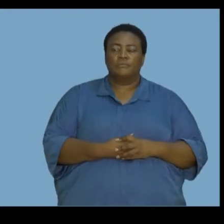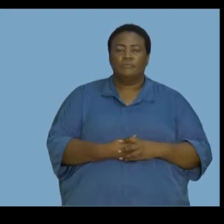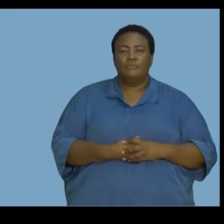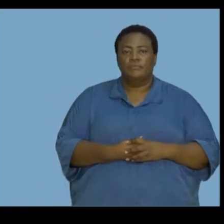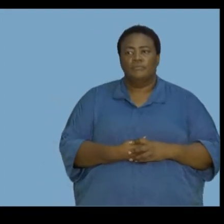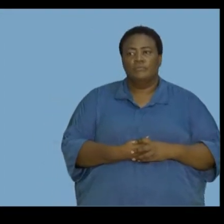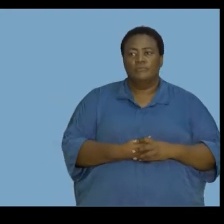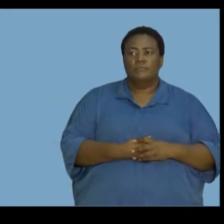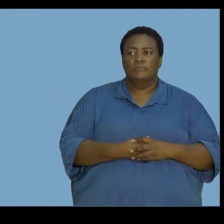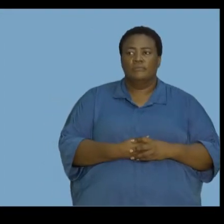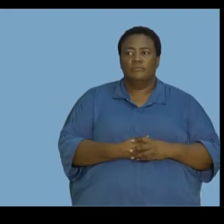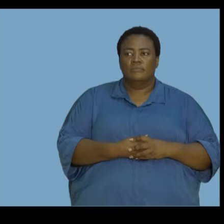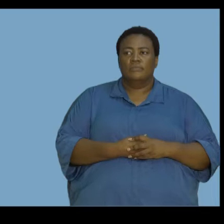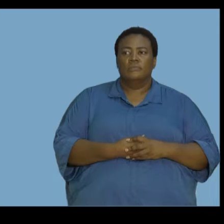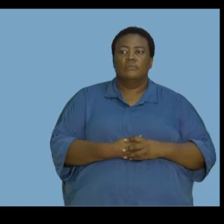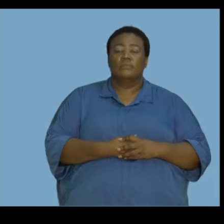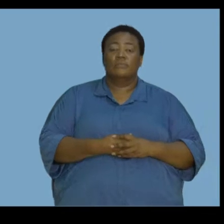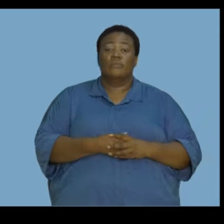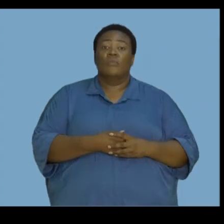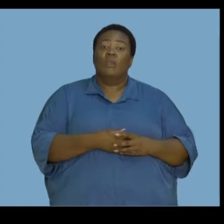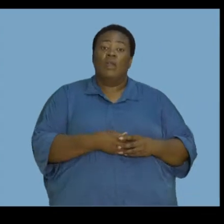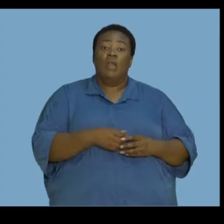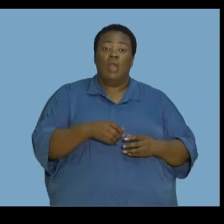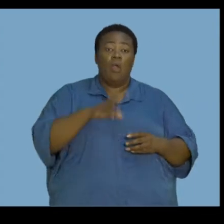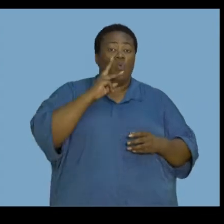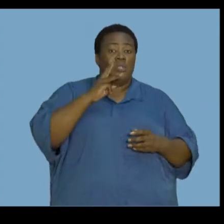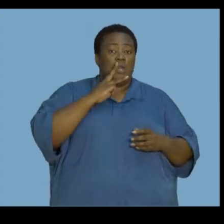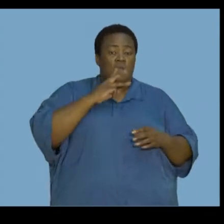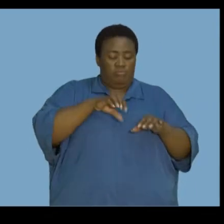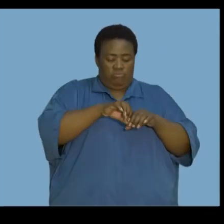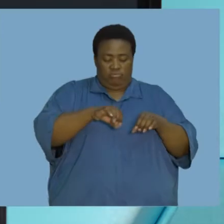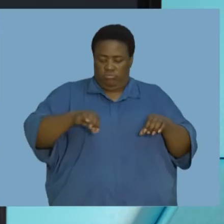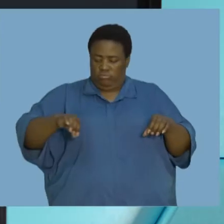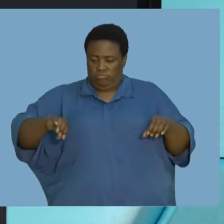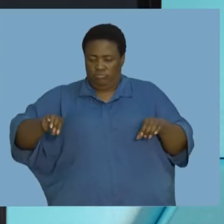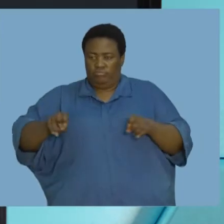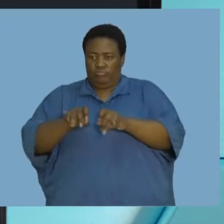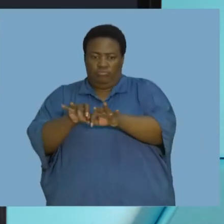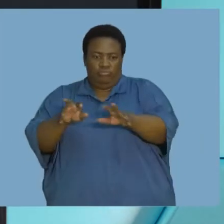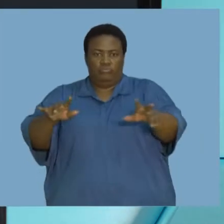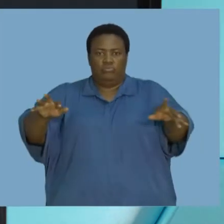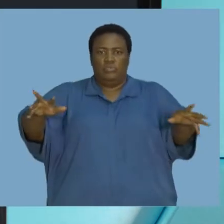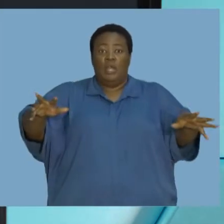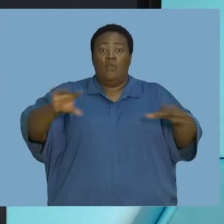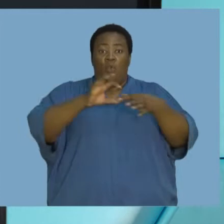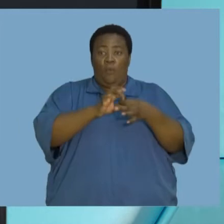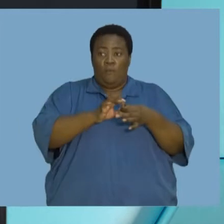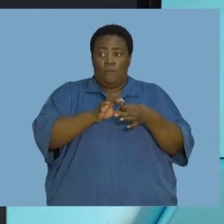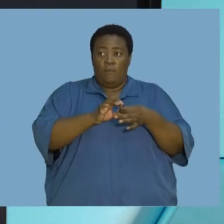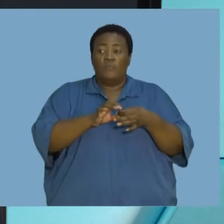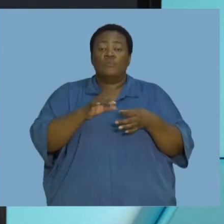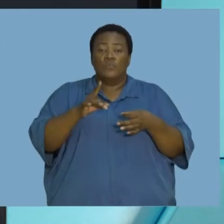is less than 50%, is sent to more than less than 50% of South African homes. So we assume that